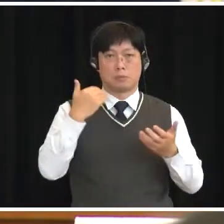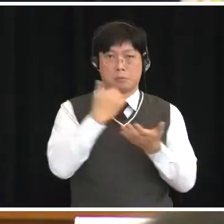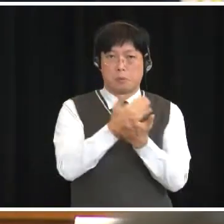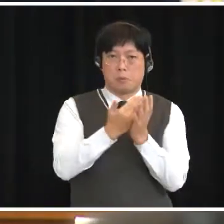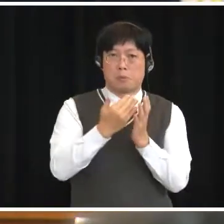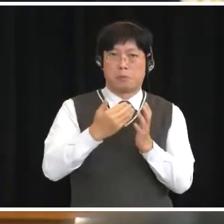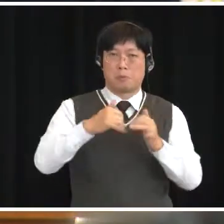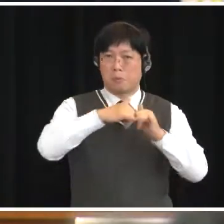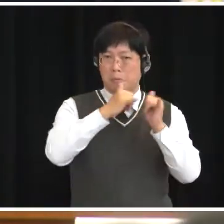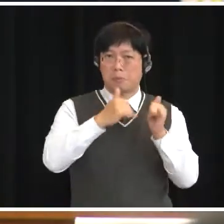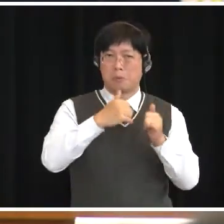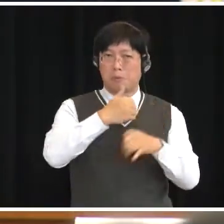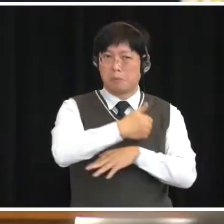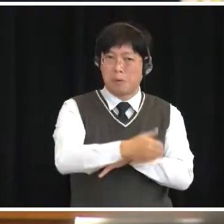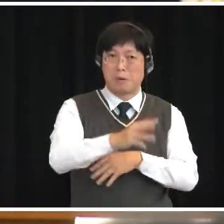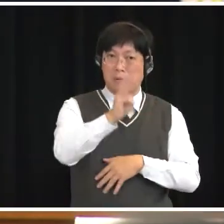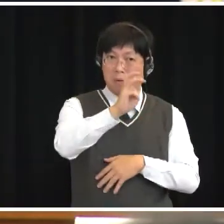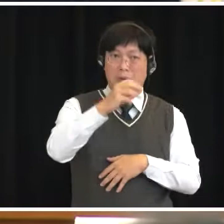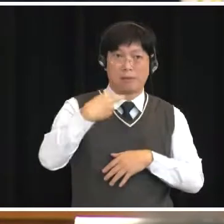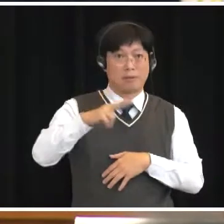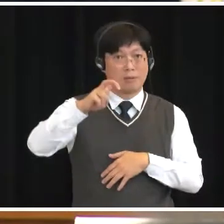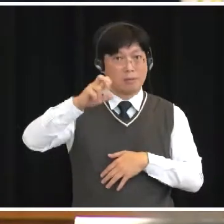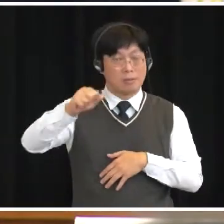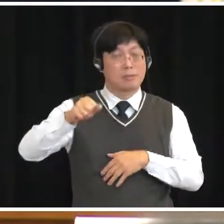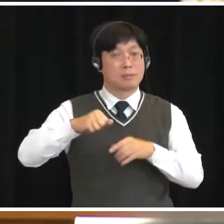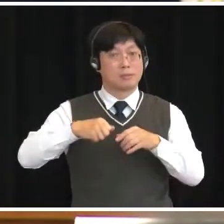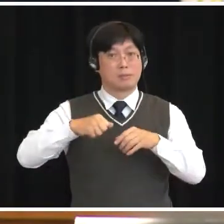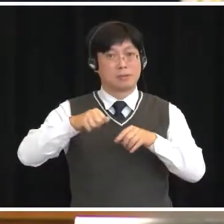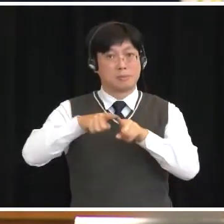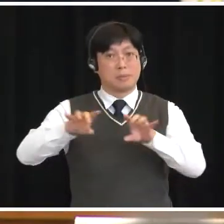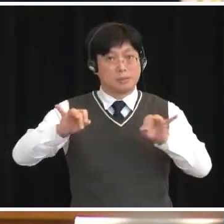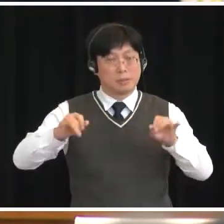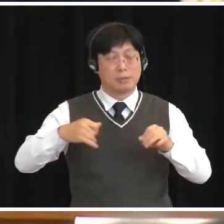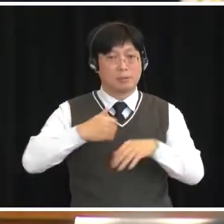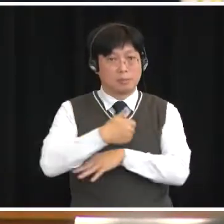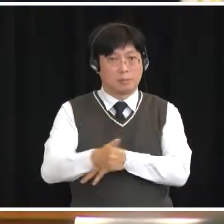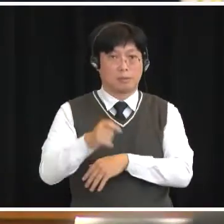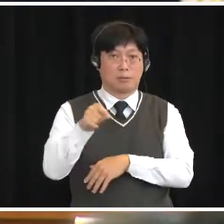groups. We have